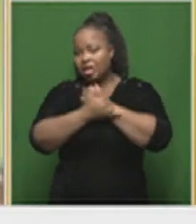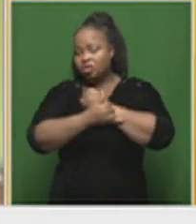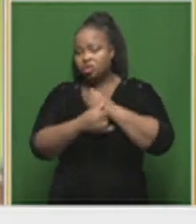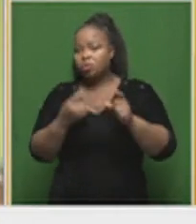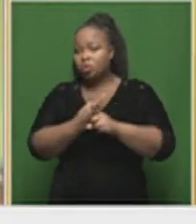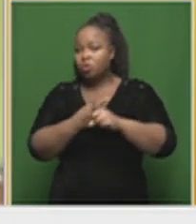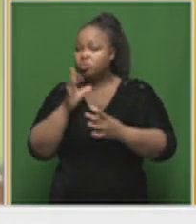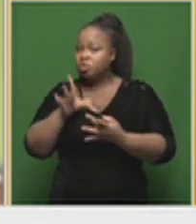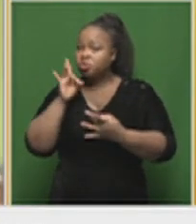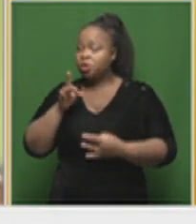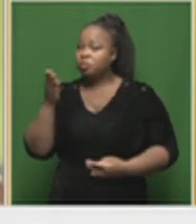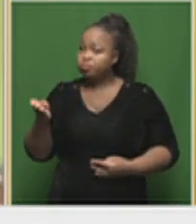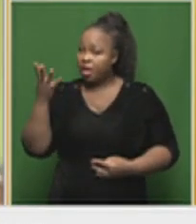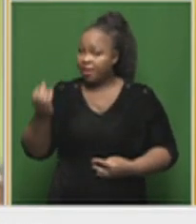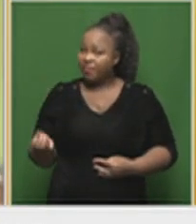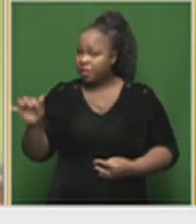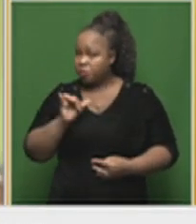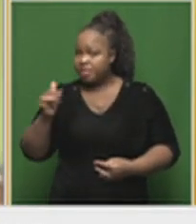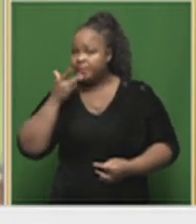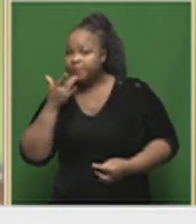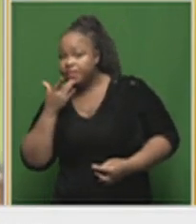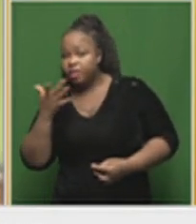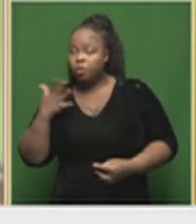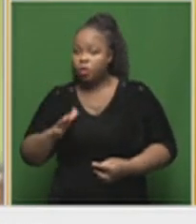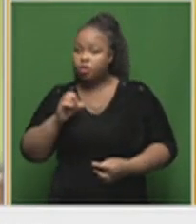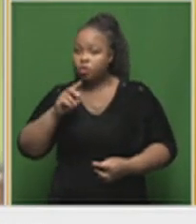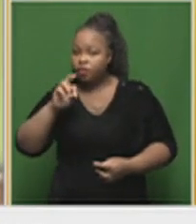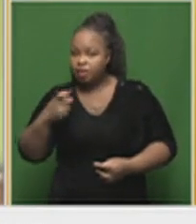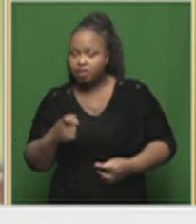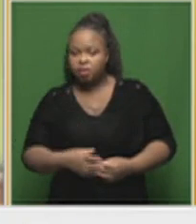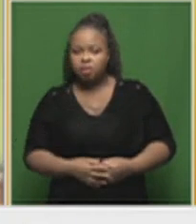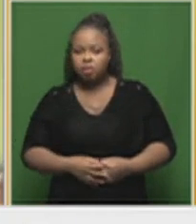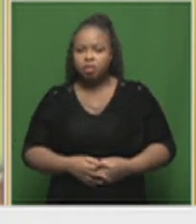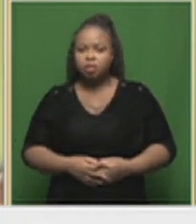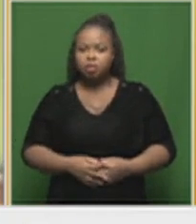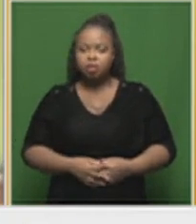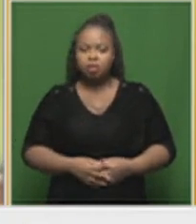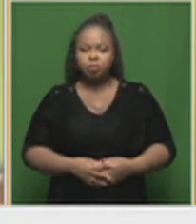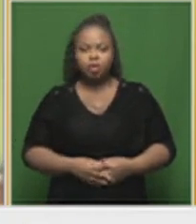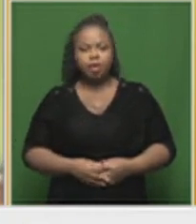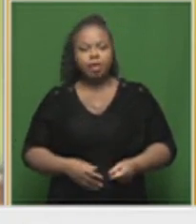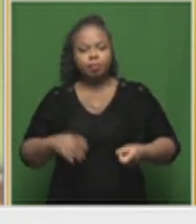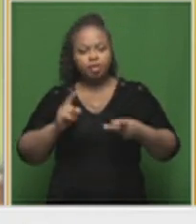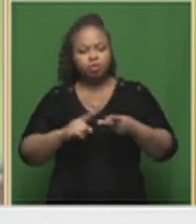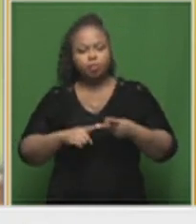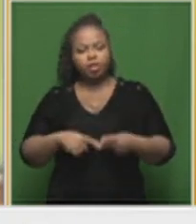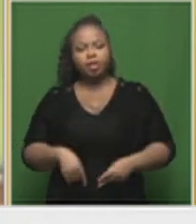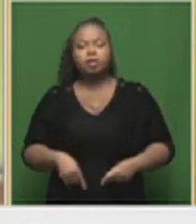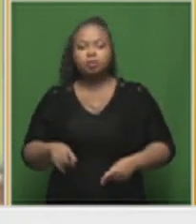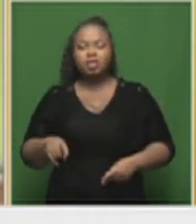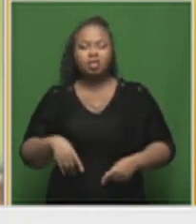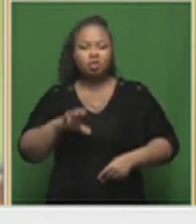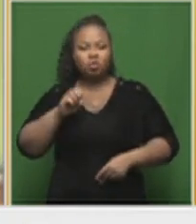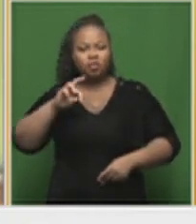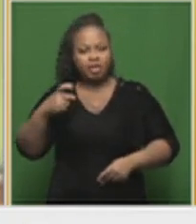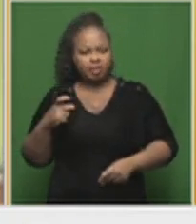choice as to which vaccines they want to receive from the COVAX facility? The COVAX facility just